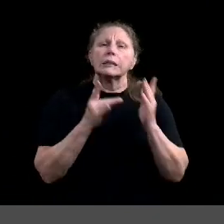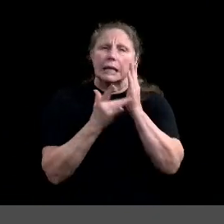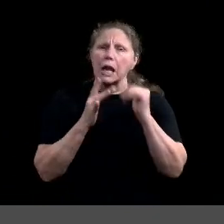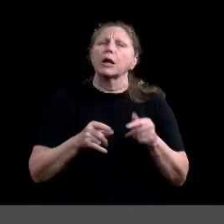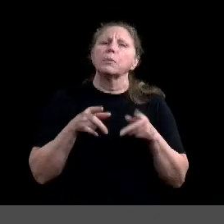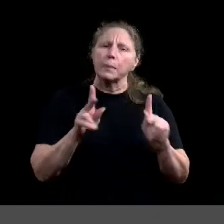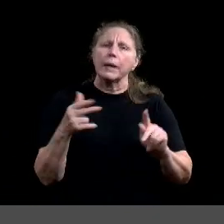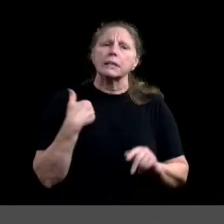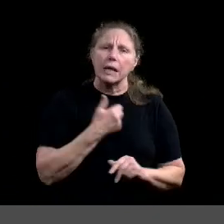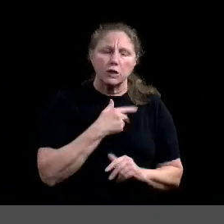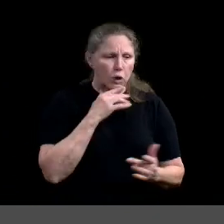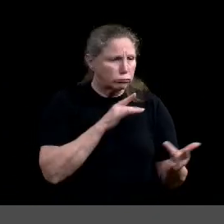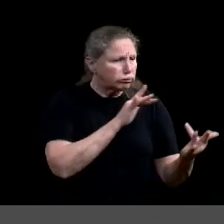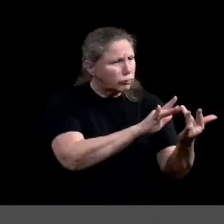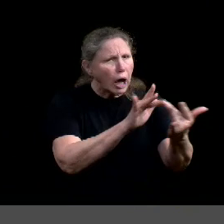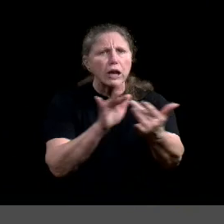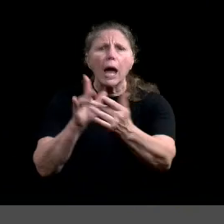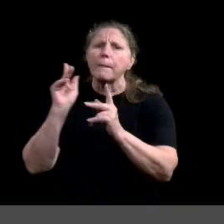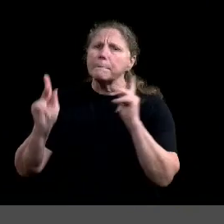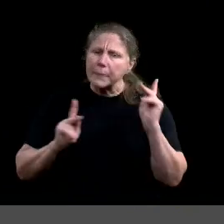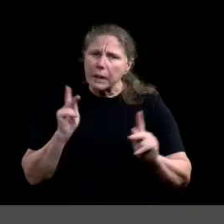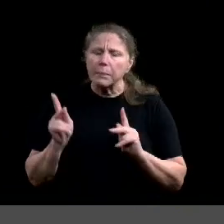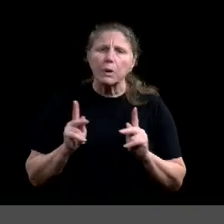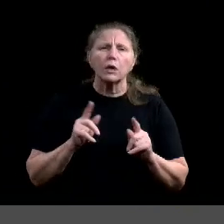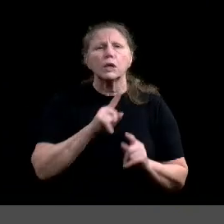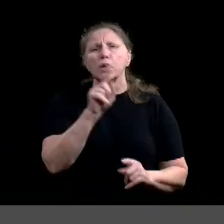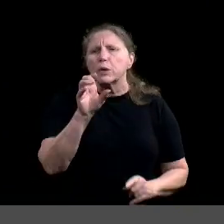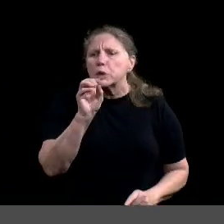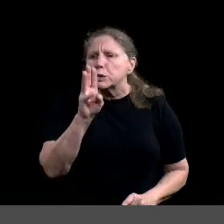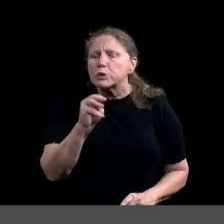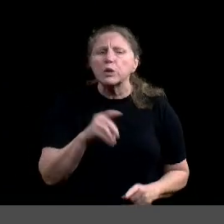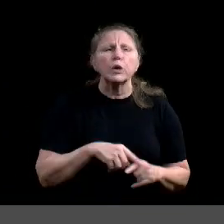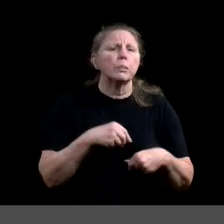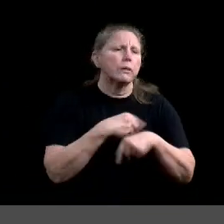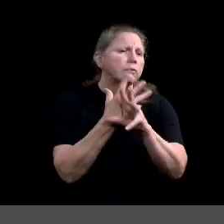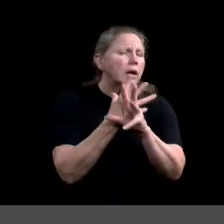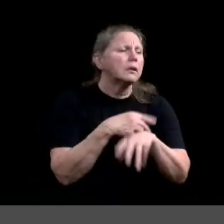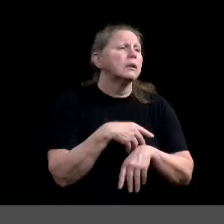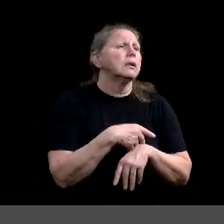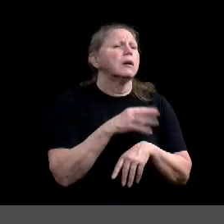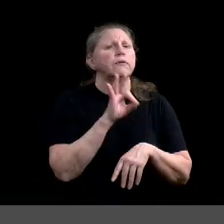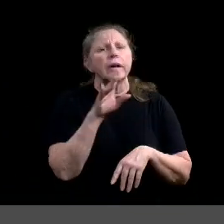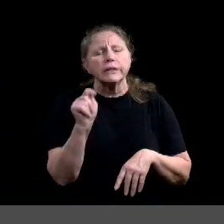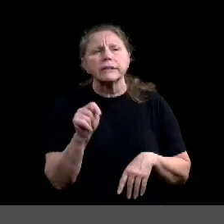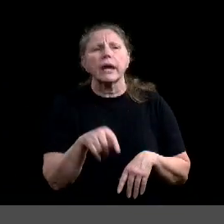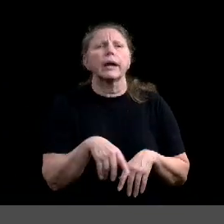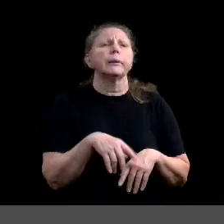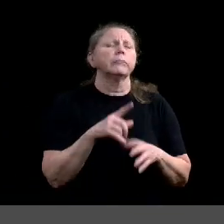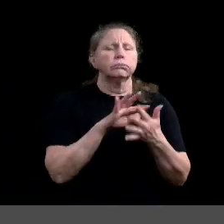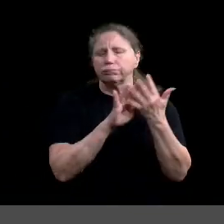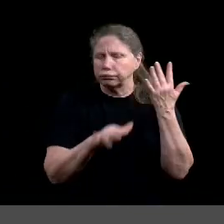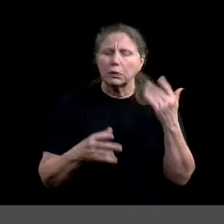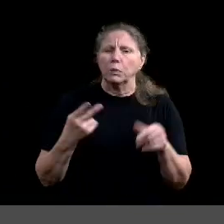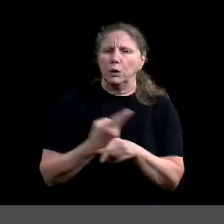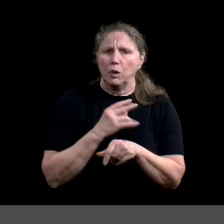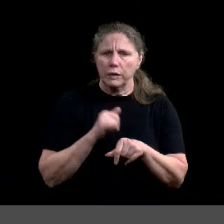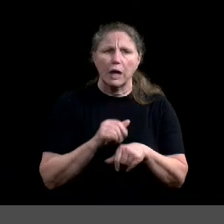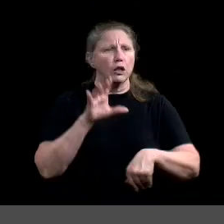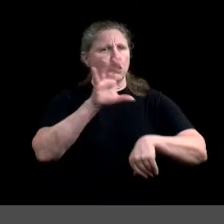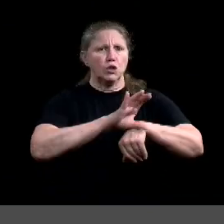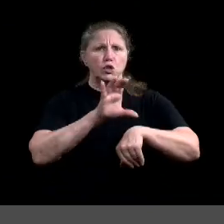and FaceTime and Skype and other technologies, where we can go to church using Facebook Live and so many other